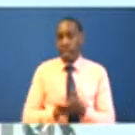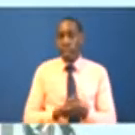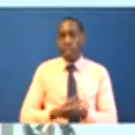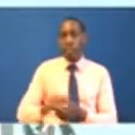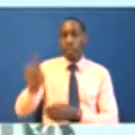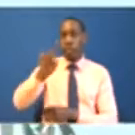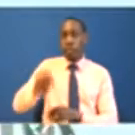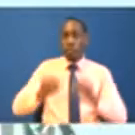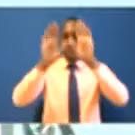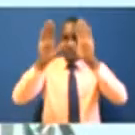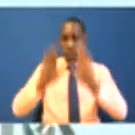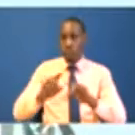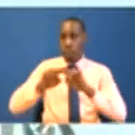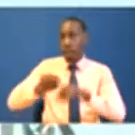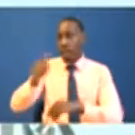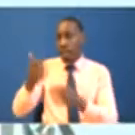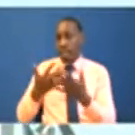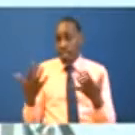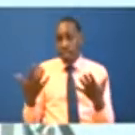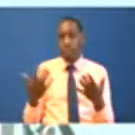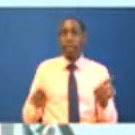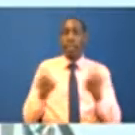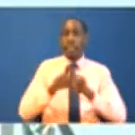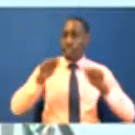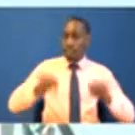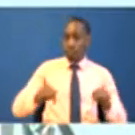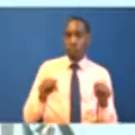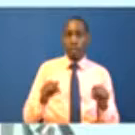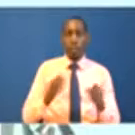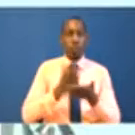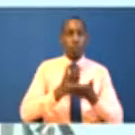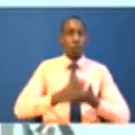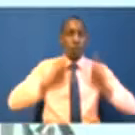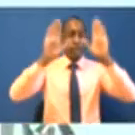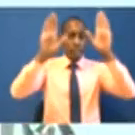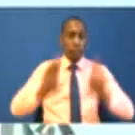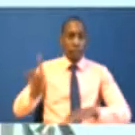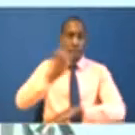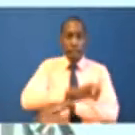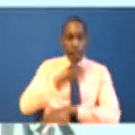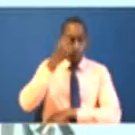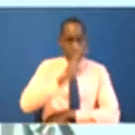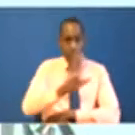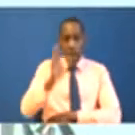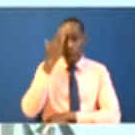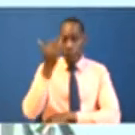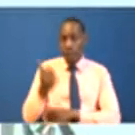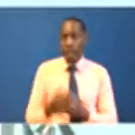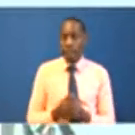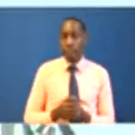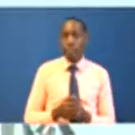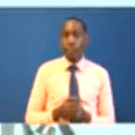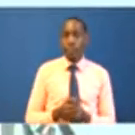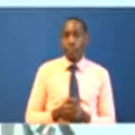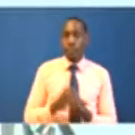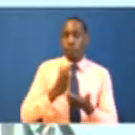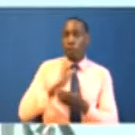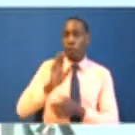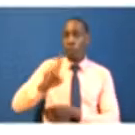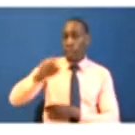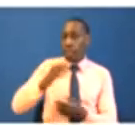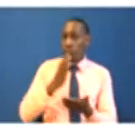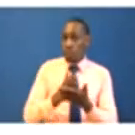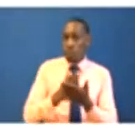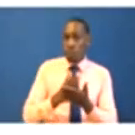question and i think playing on something else today becomes a critical day for them because playing on something else means that you must have